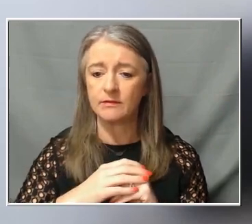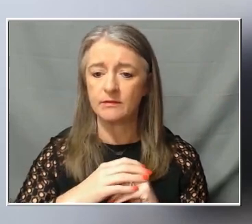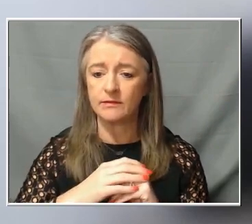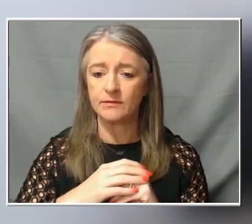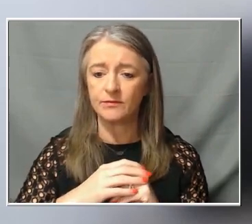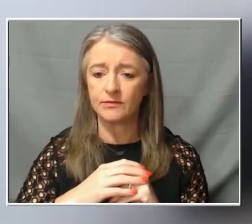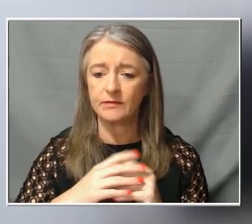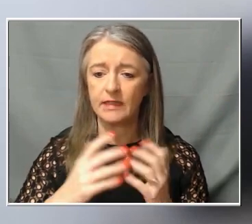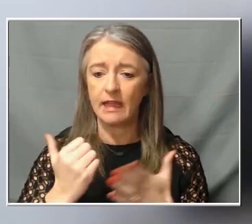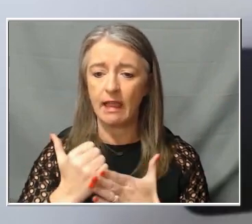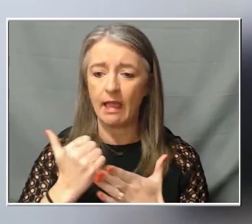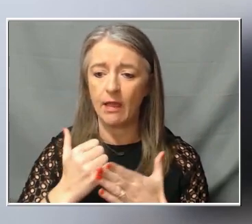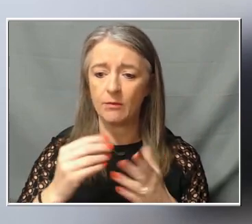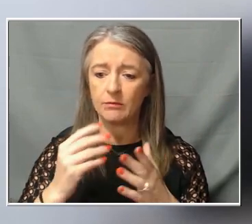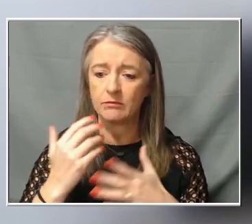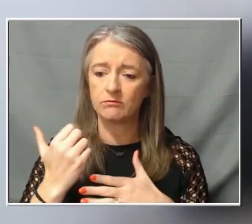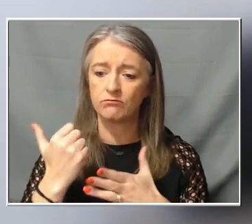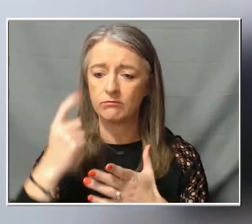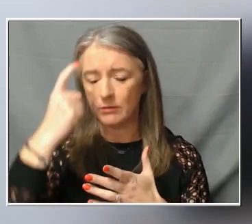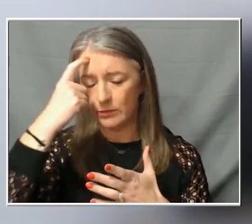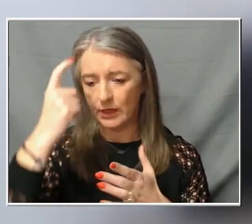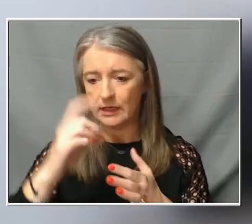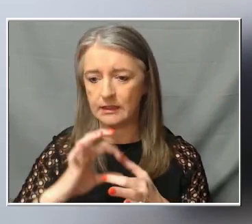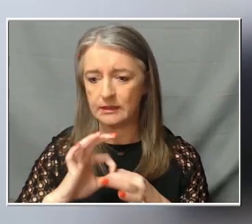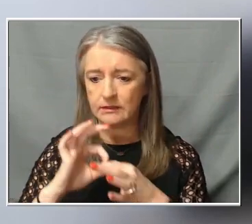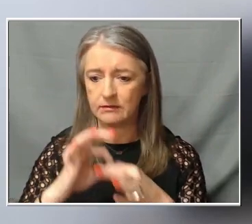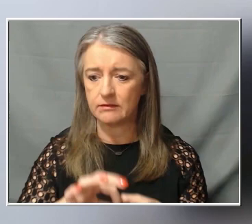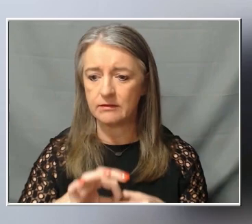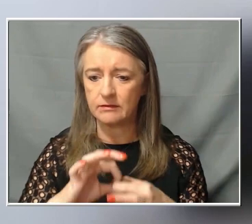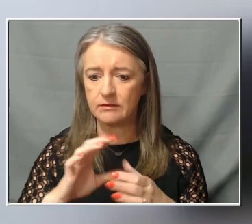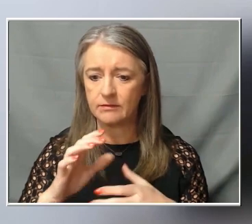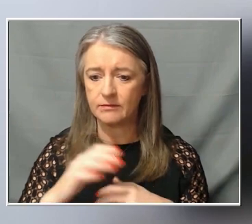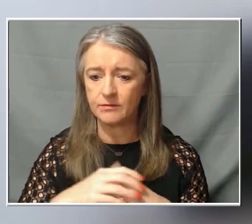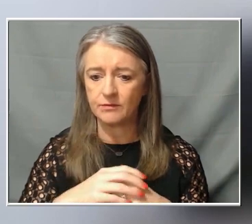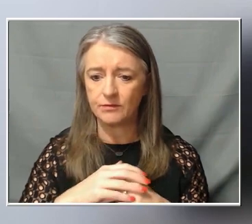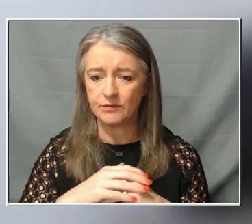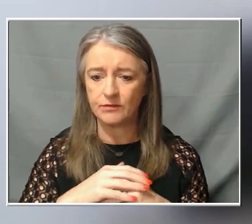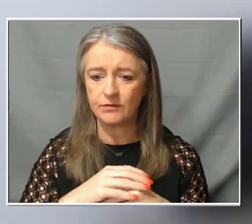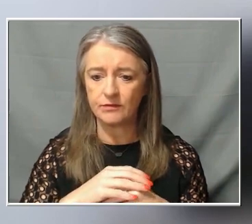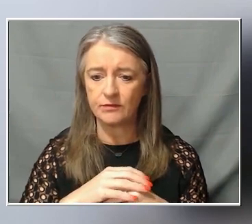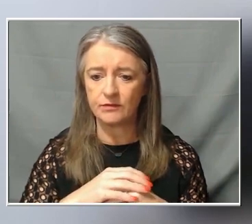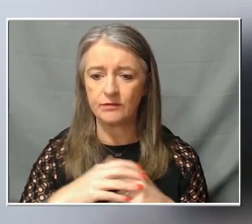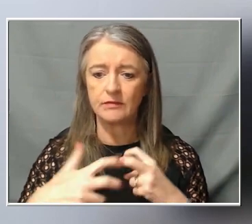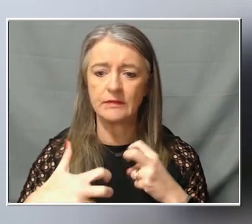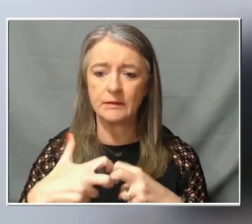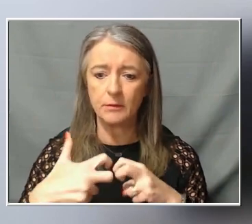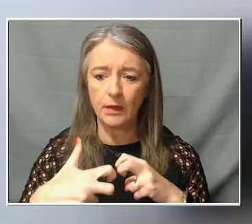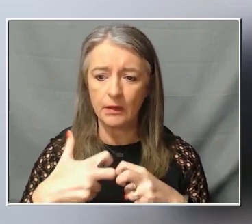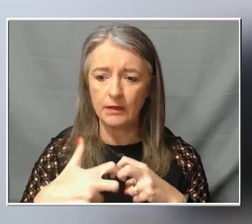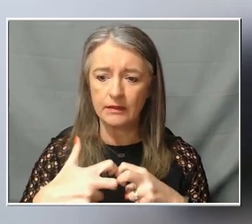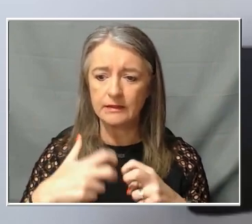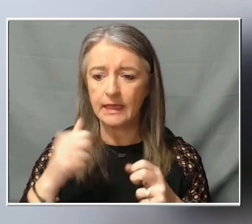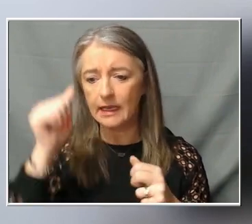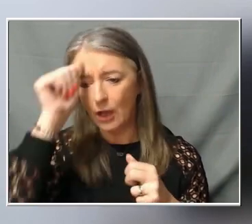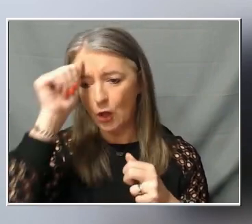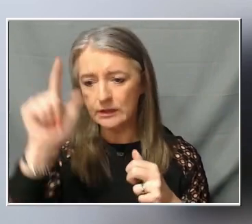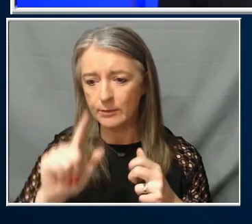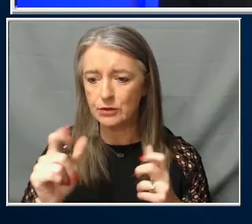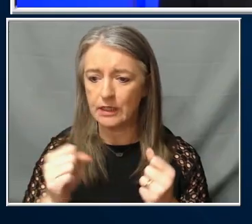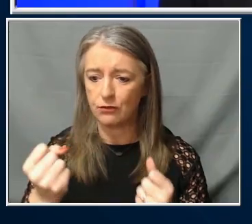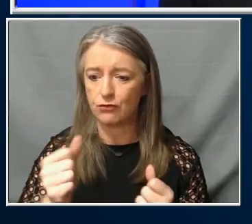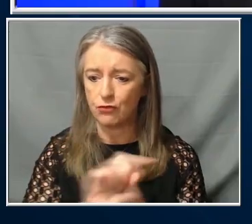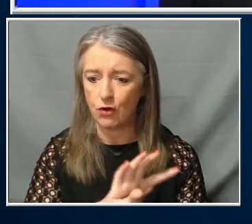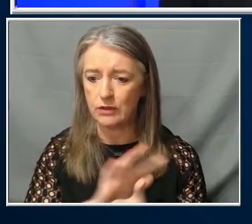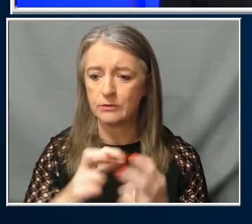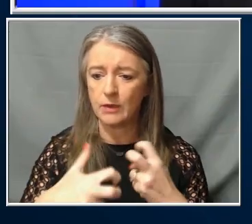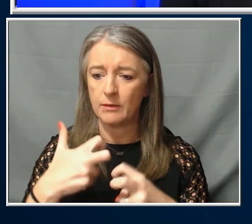deposit in the brain and can lead to the formation of tangles and plaques, which are seen in problems like Alzheimer's. So